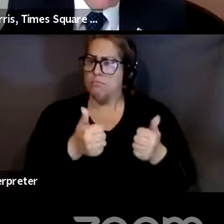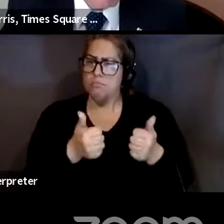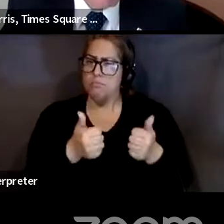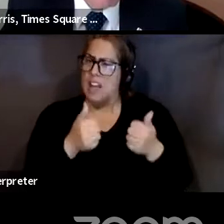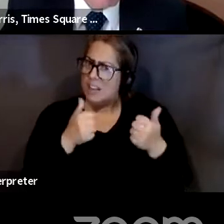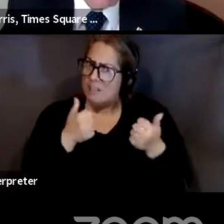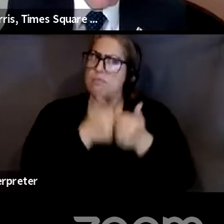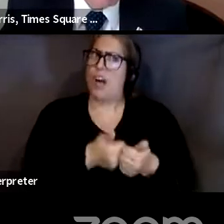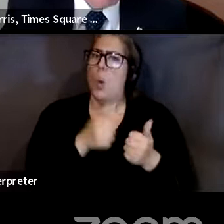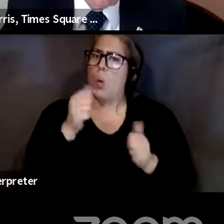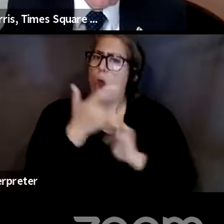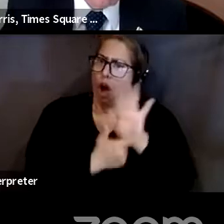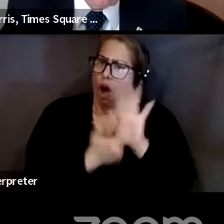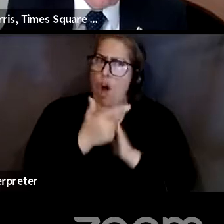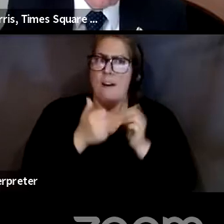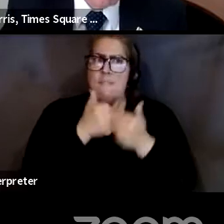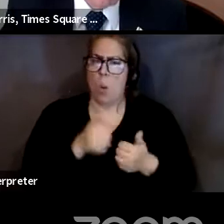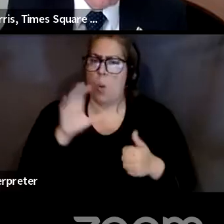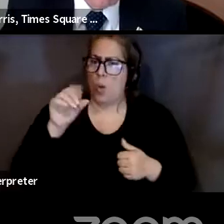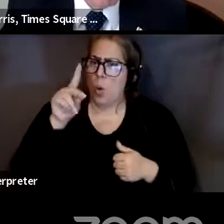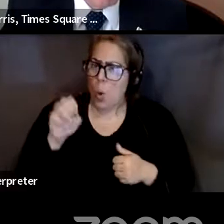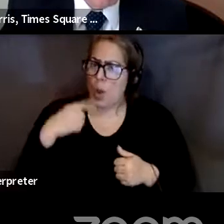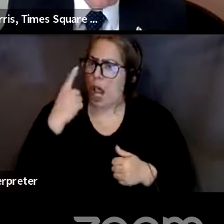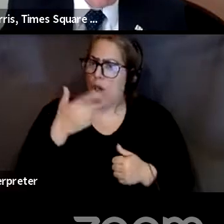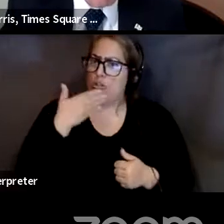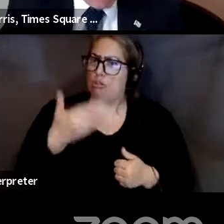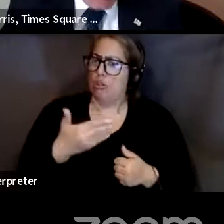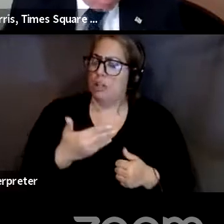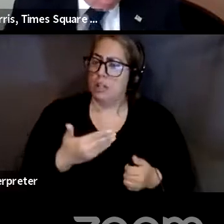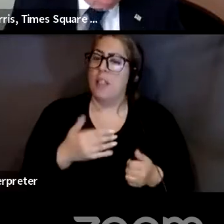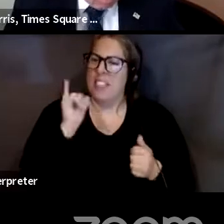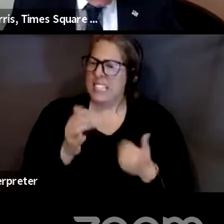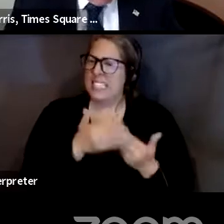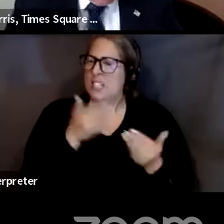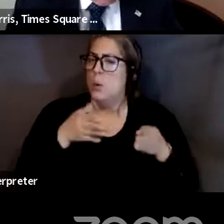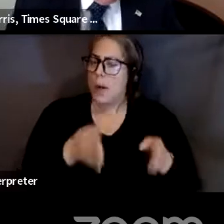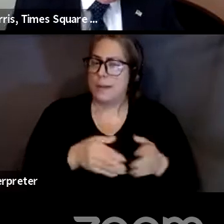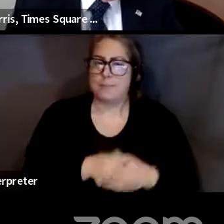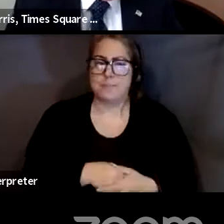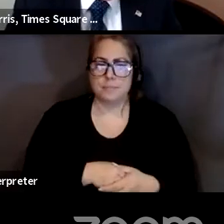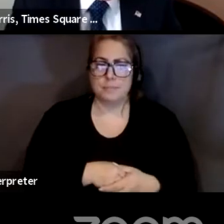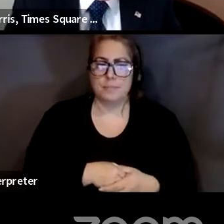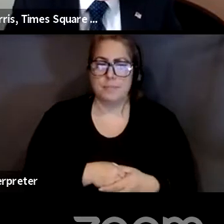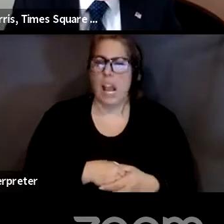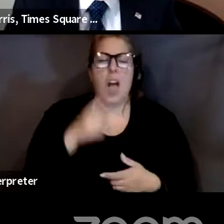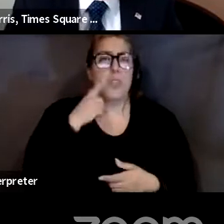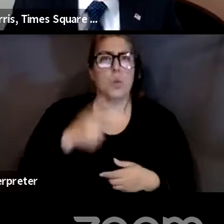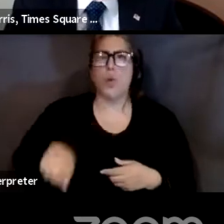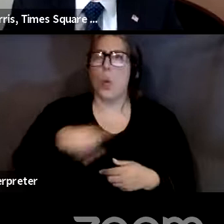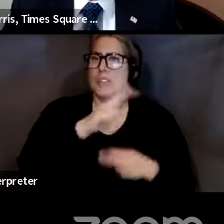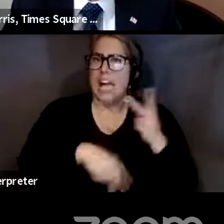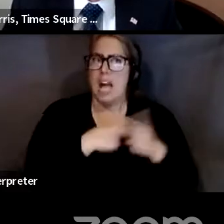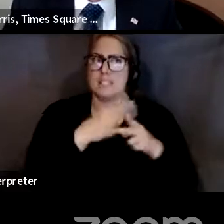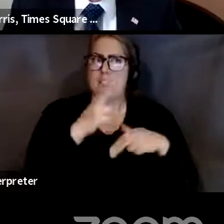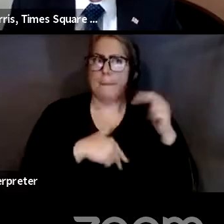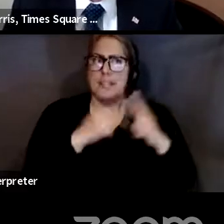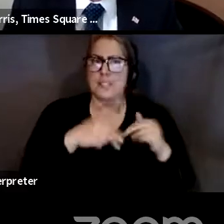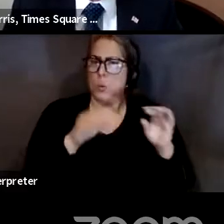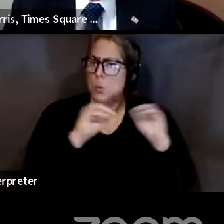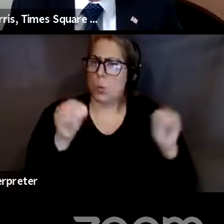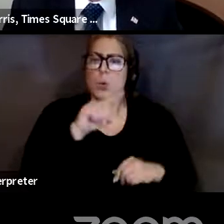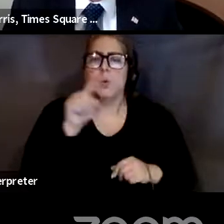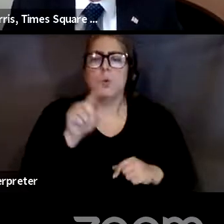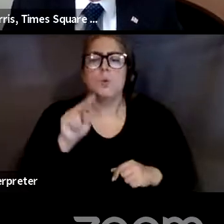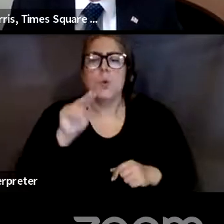codes, that could be a much easier path. So we think those don't have the zoning issues that were raised. I also wanted to really